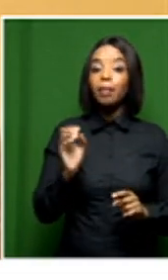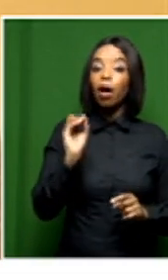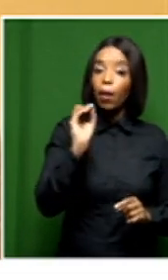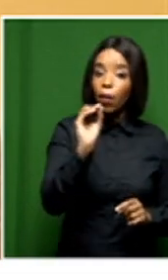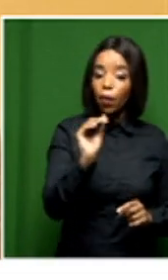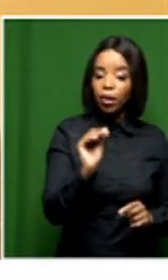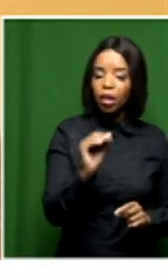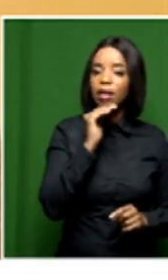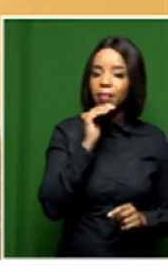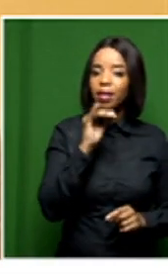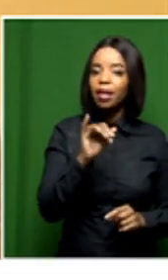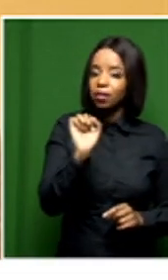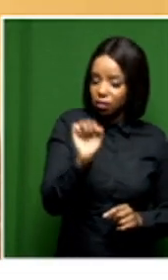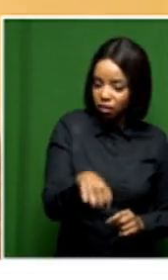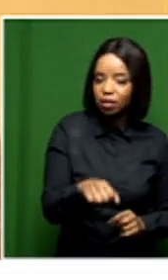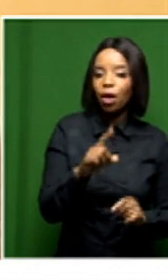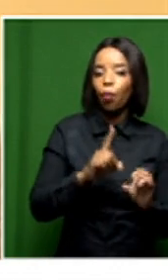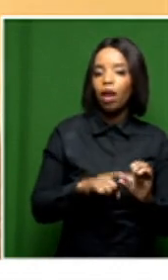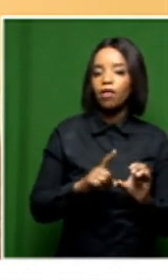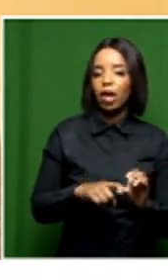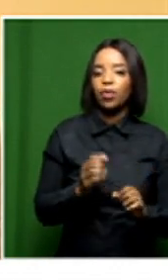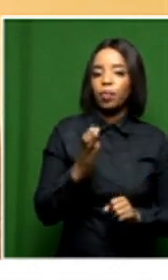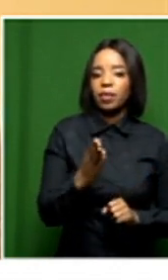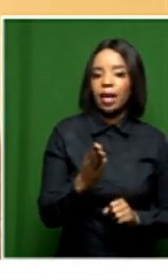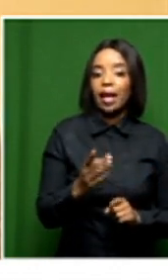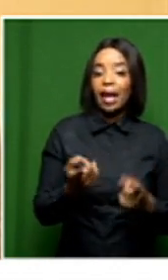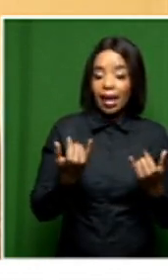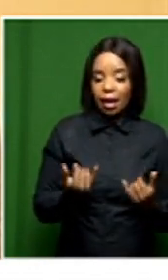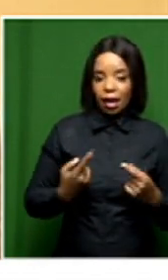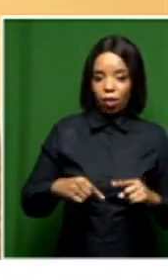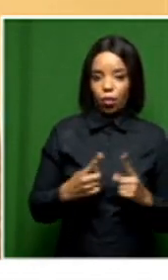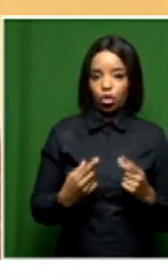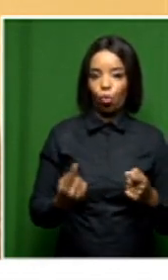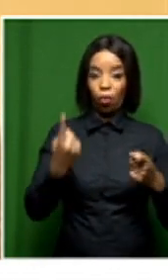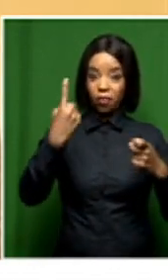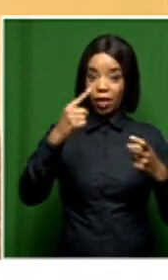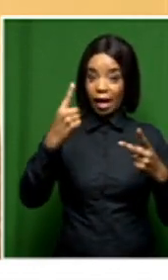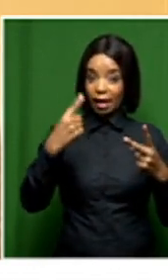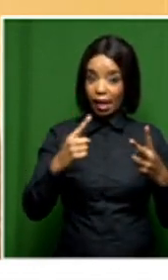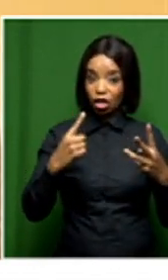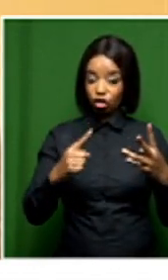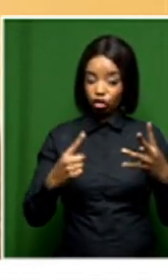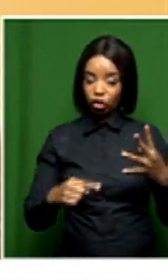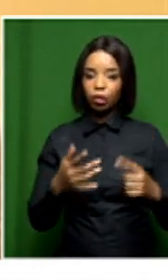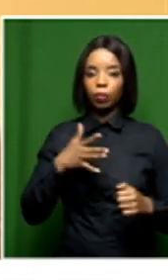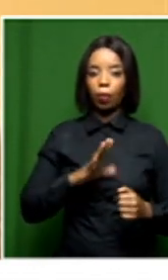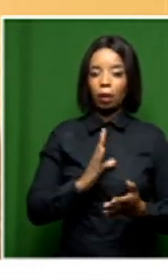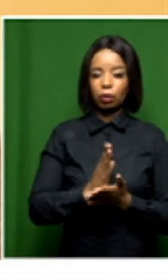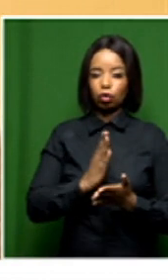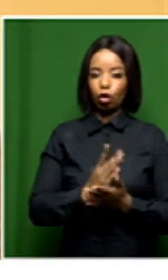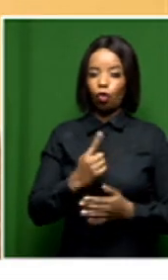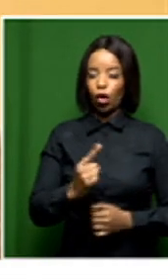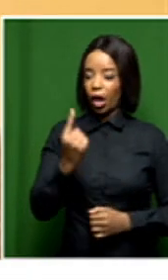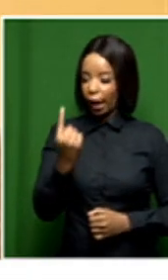we do the validation, we need to make sure that we have the microscope on each and every individual, and